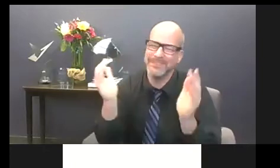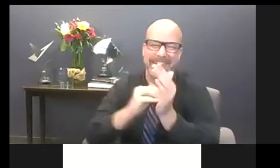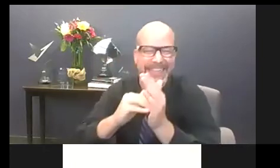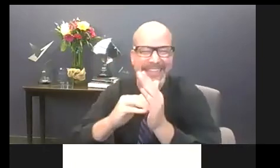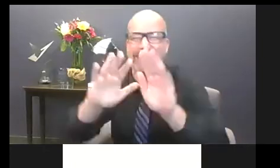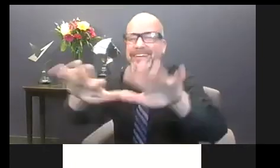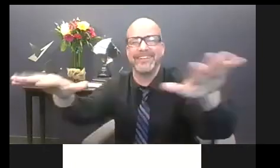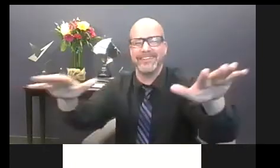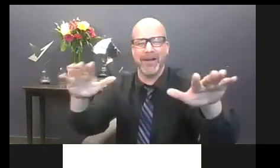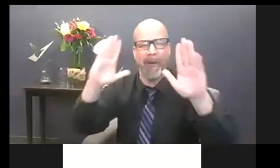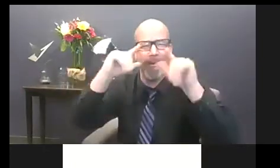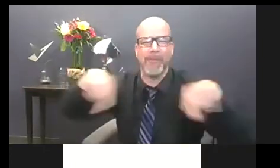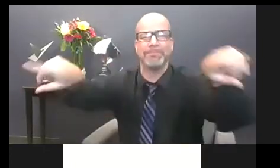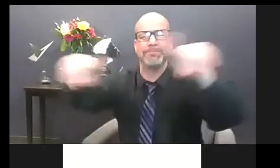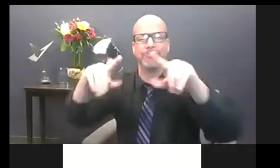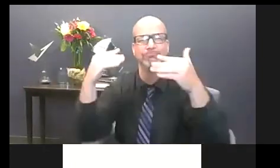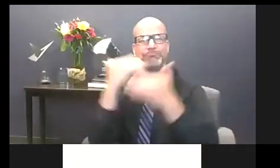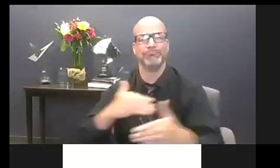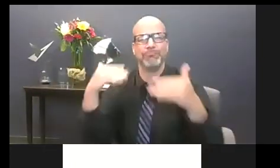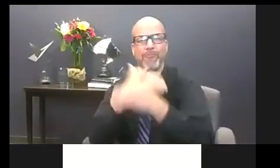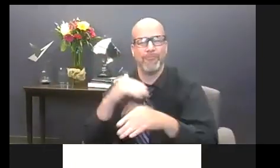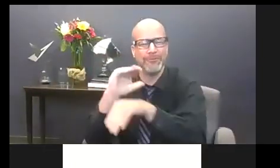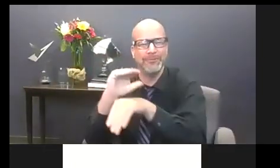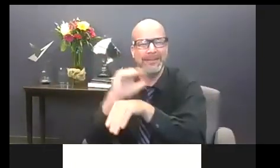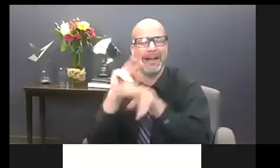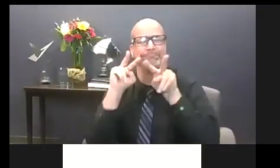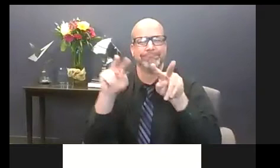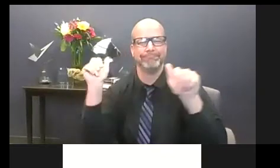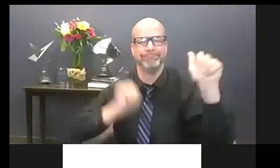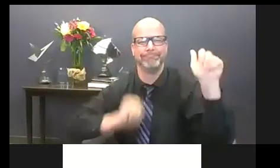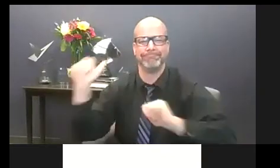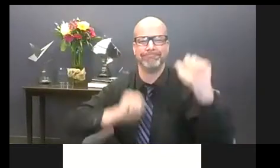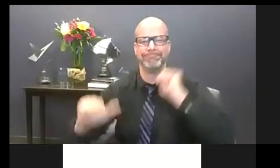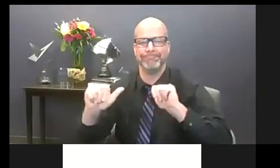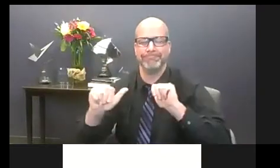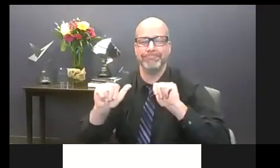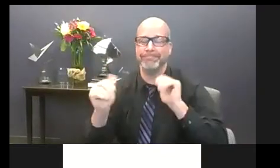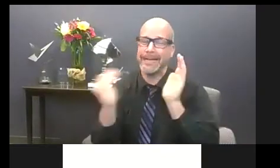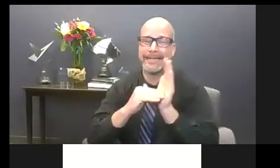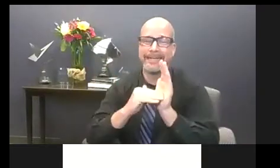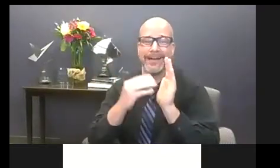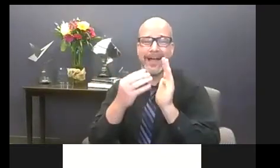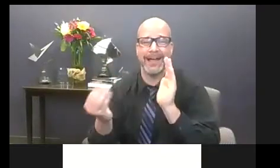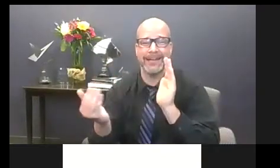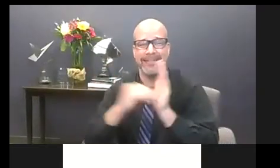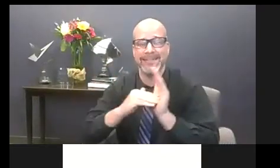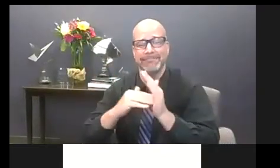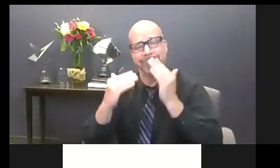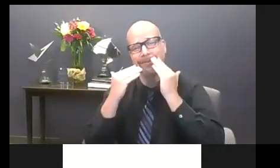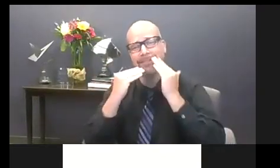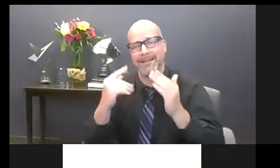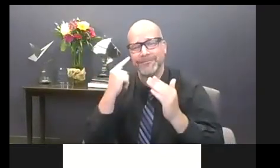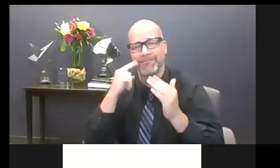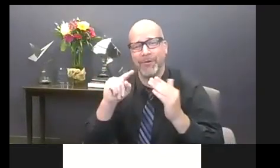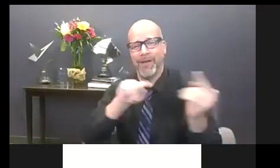a delicious meal. Again, I hope you all truly enjoy the event tonight and tonight's